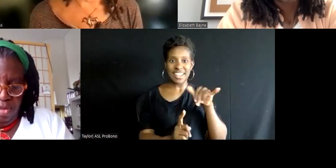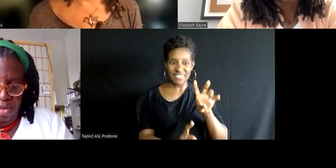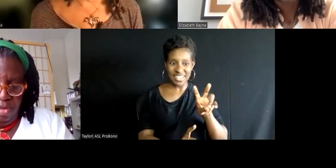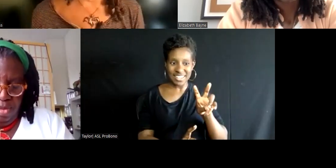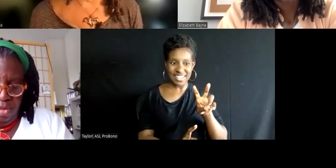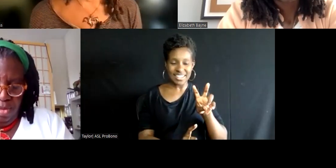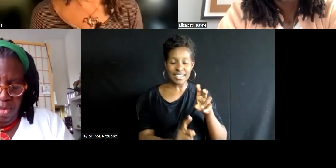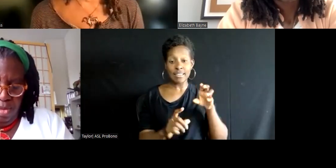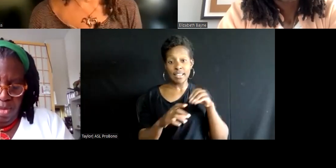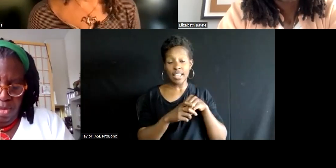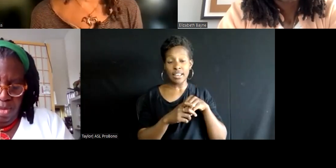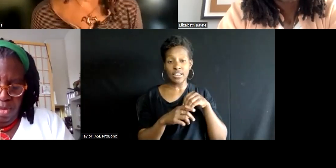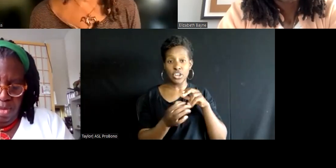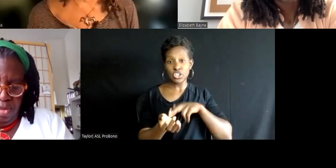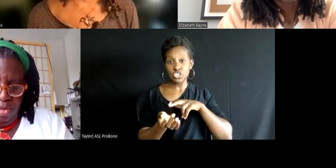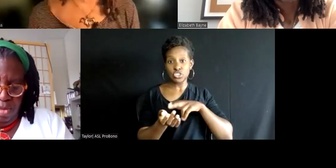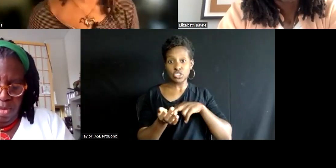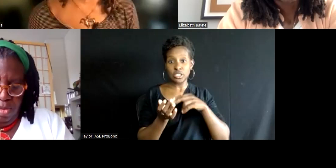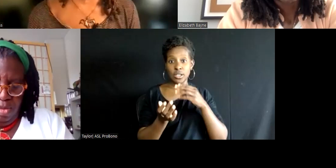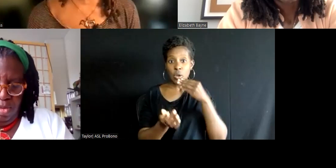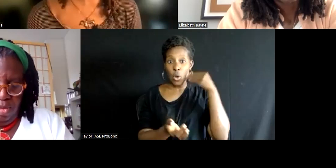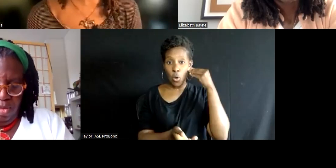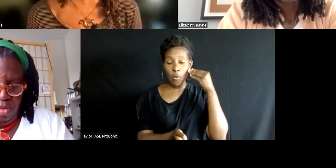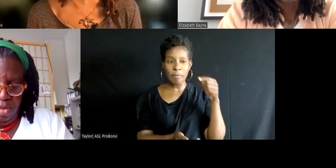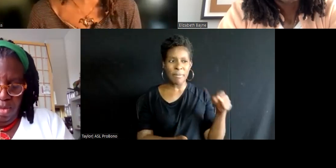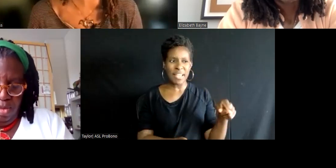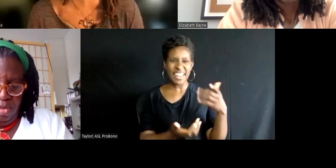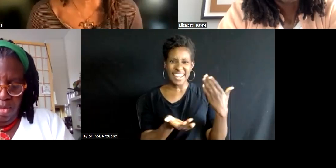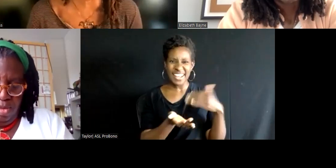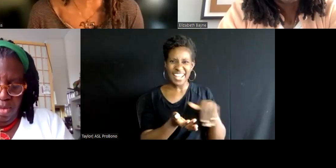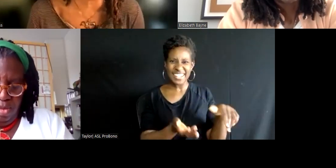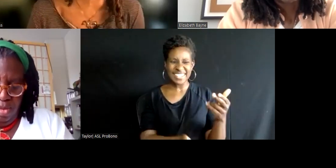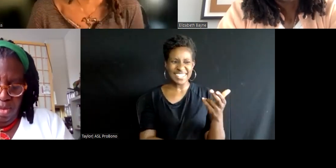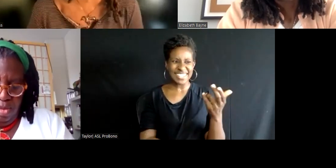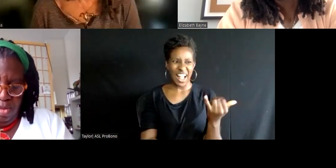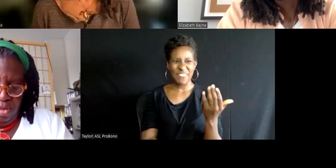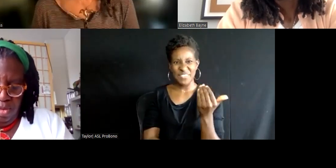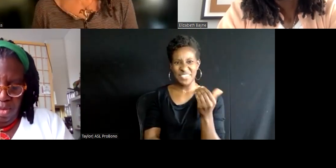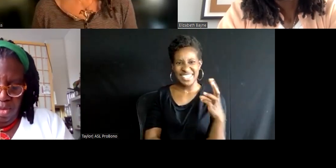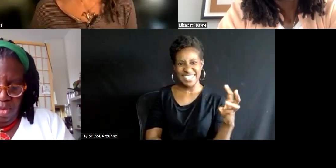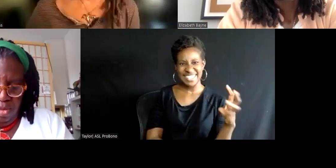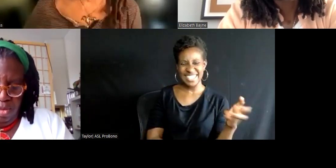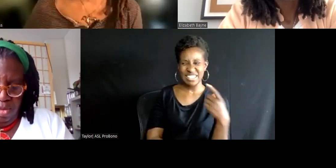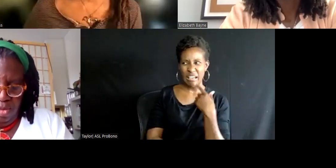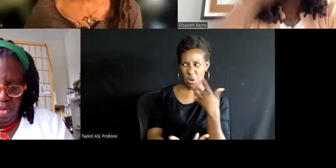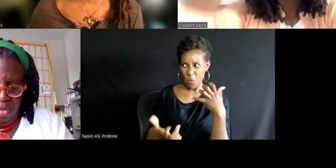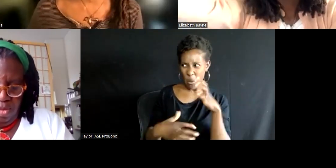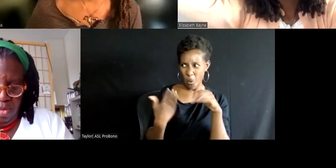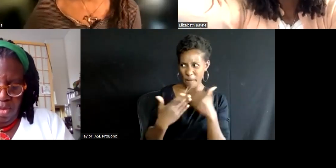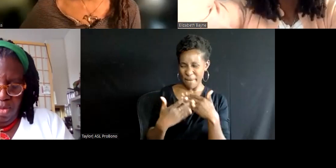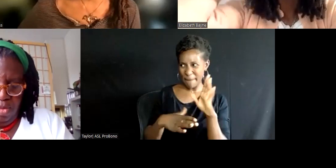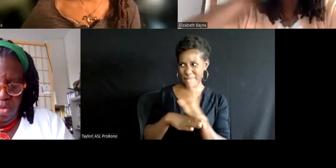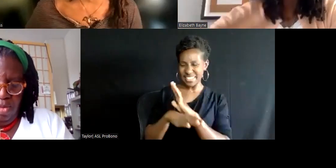years old, and, you know, she's like, I'm sure I want all my business out on the street like this, you know? And so, and oddly